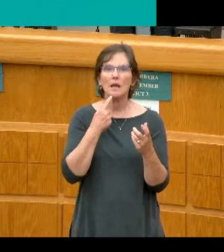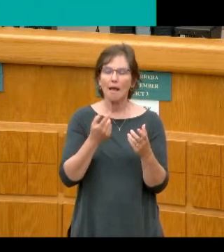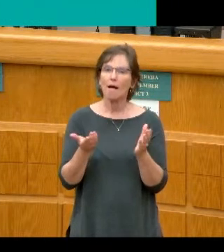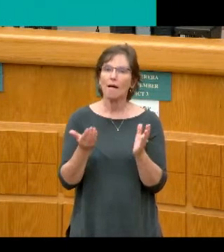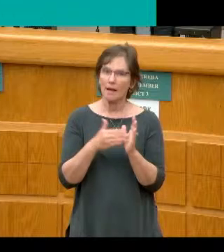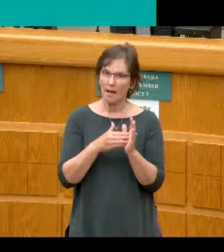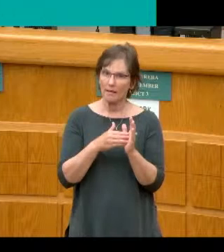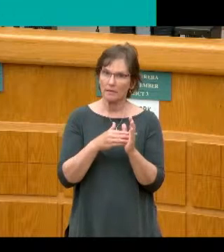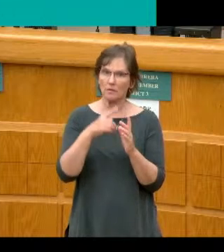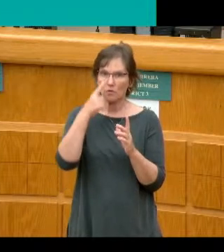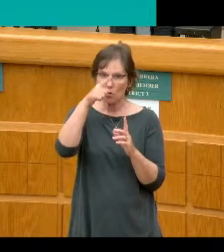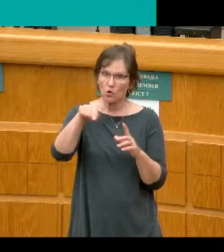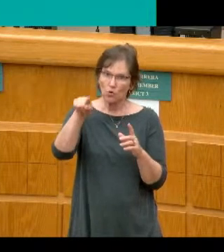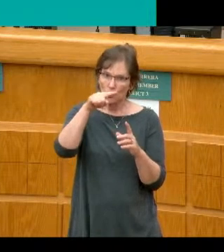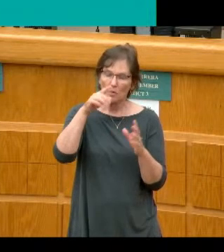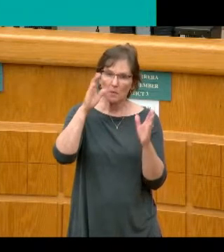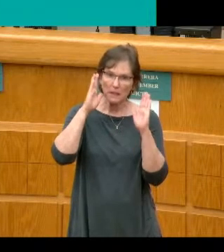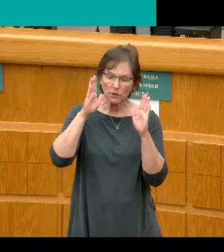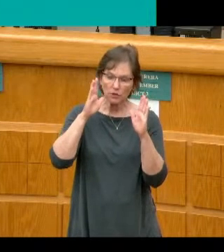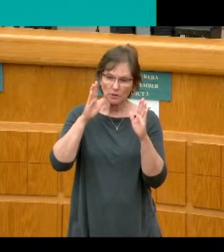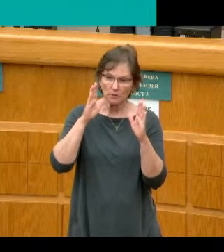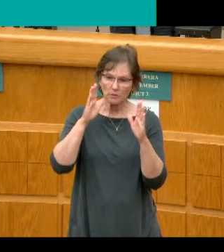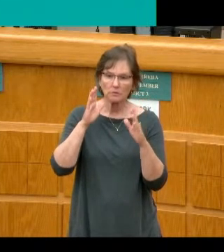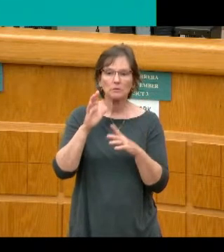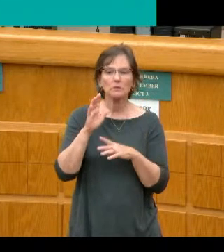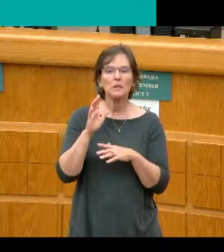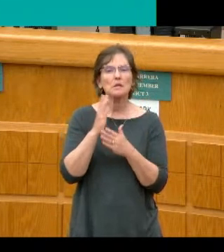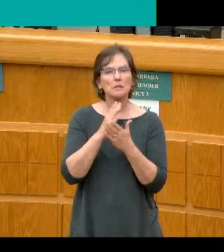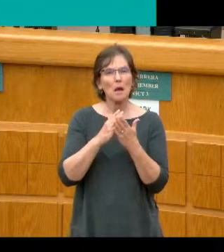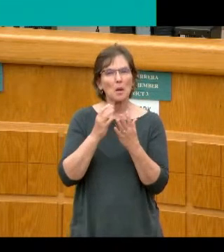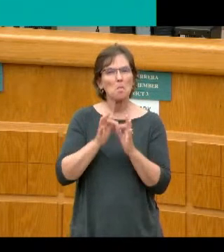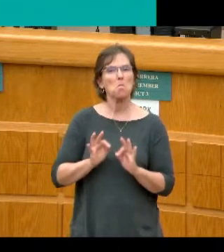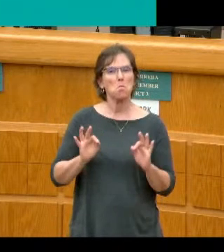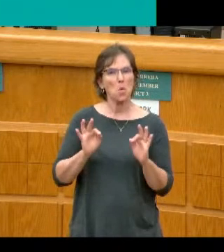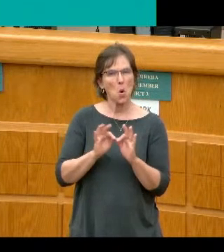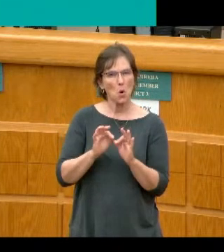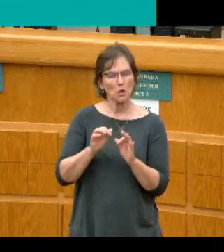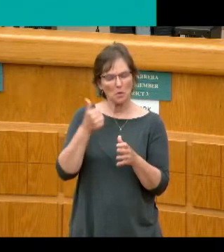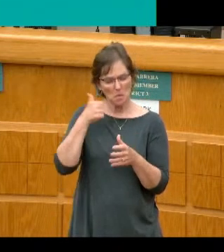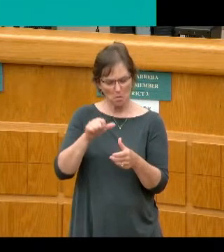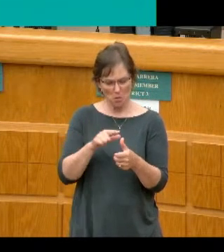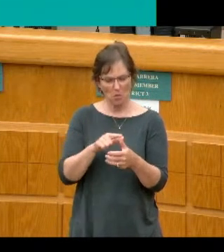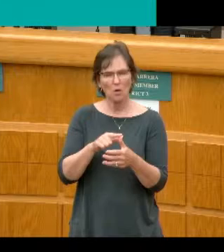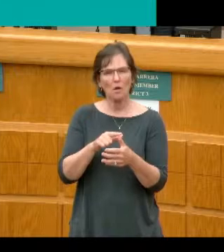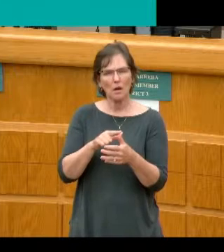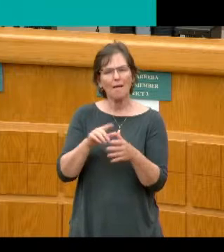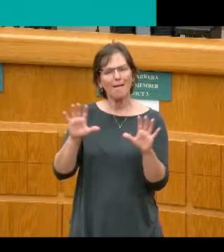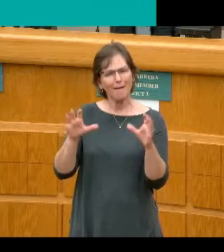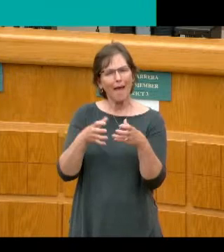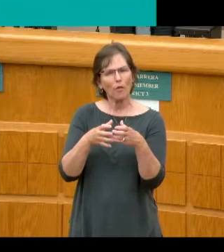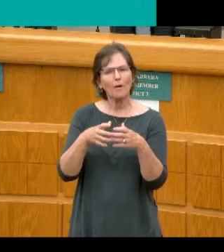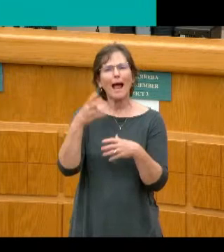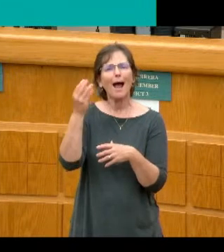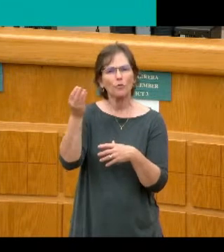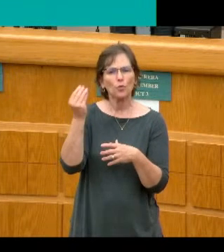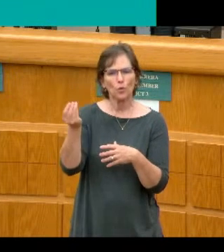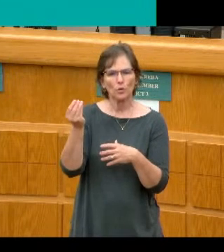already alluded some of the ways to keep gathering, in a safe manner, but